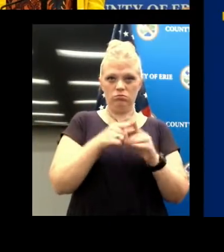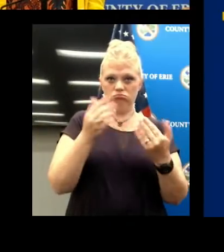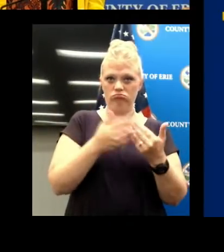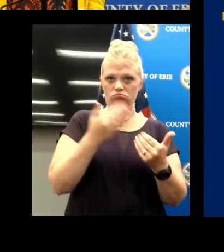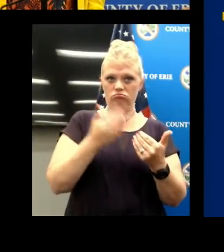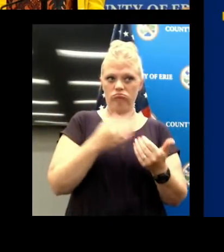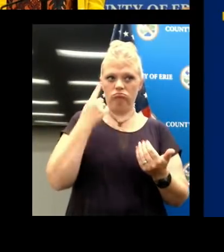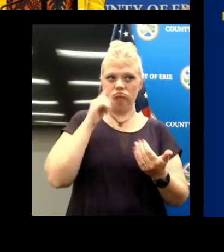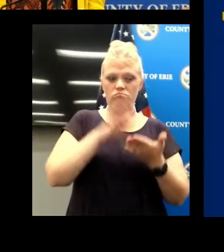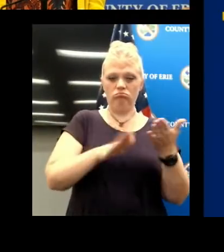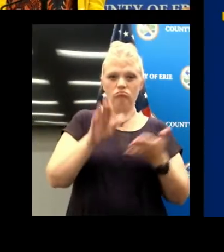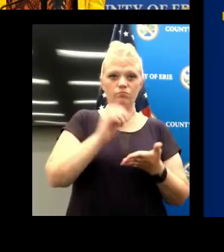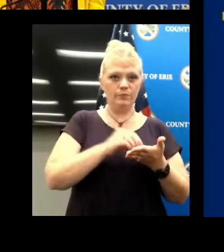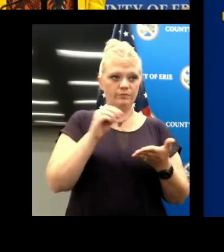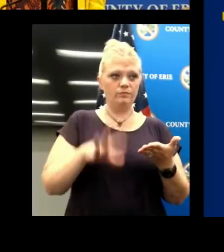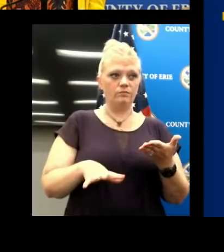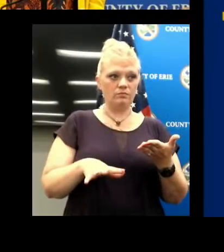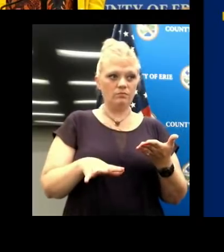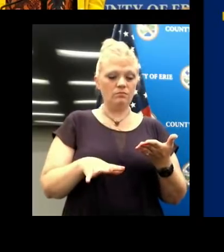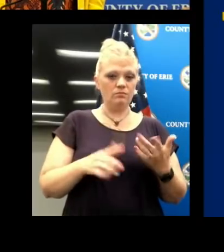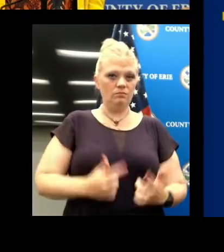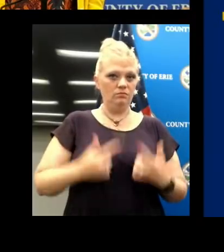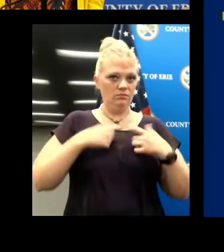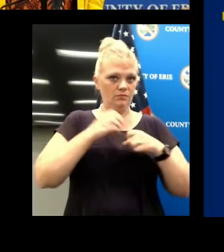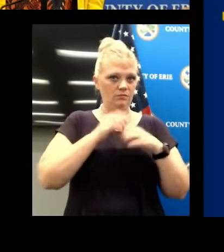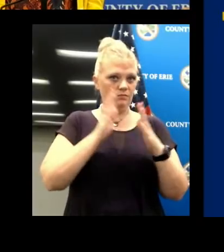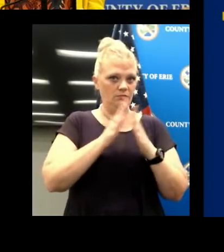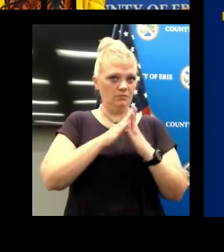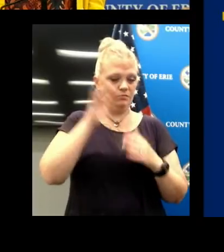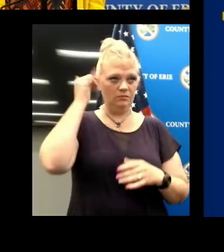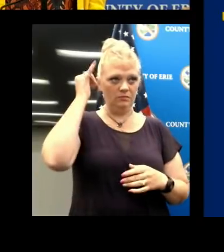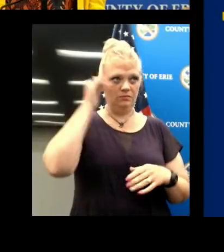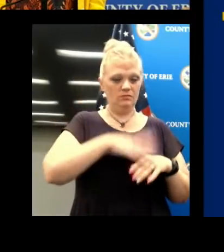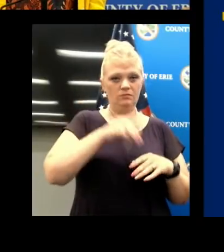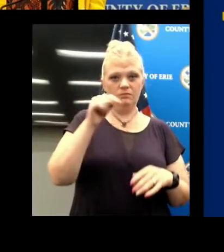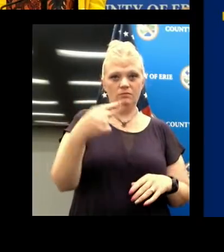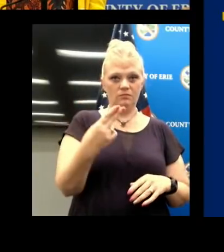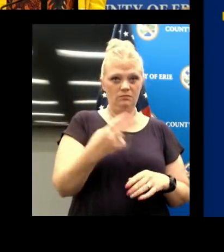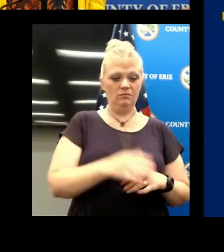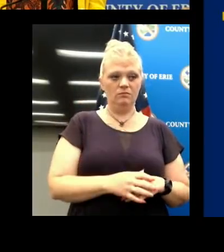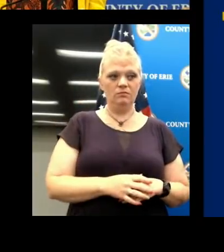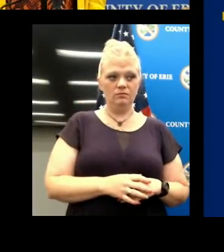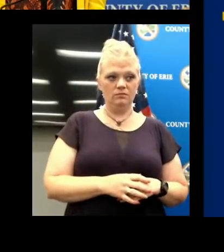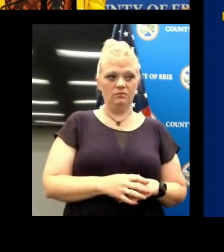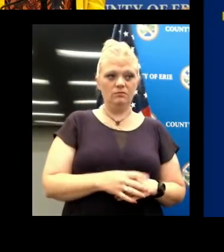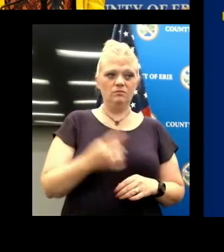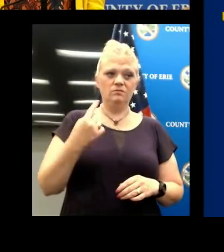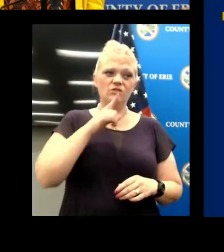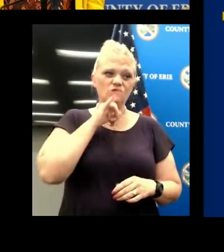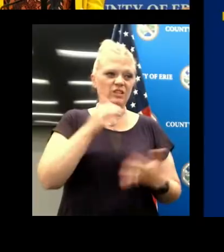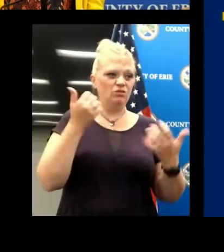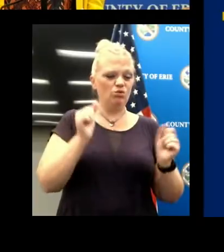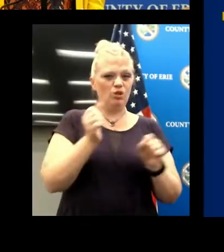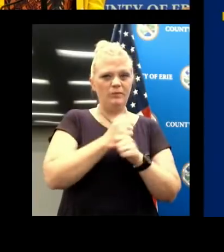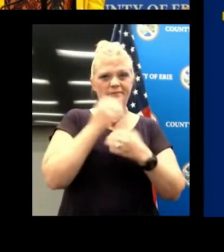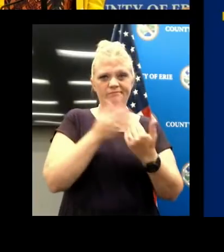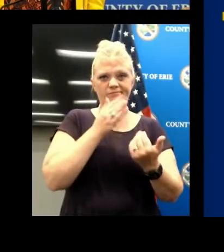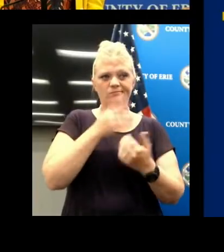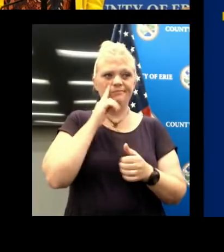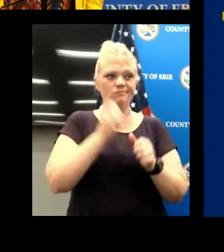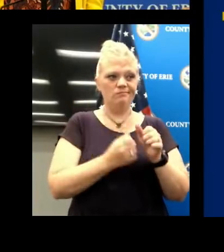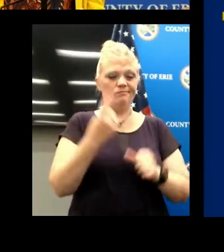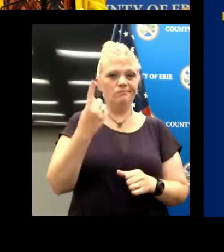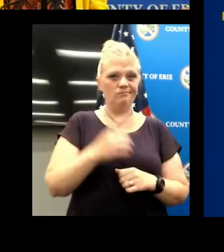for college students that go to this, who live in the city of Buffalo, on Thursdays. So we are really trying to make it convenient for everybody to